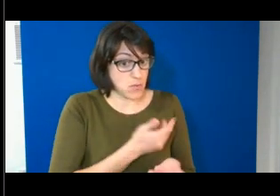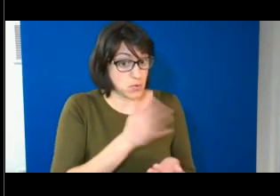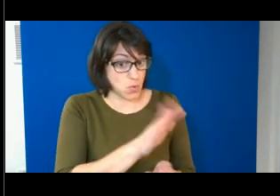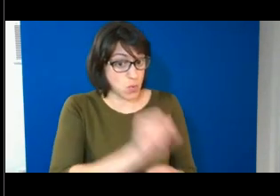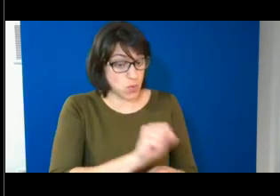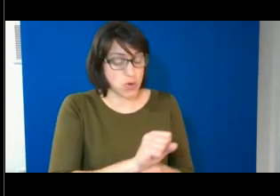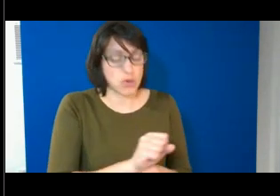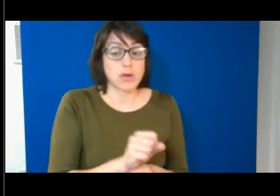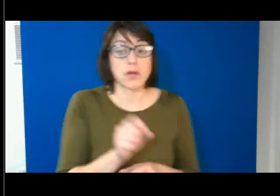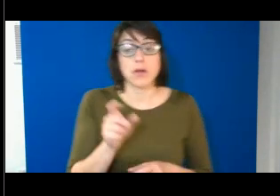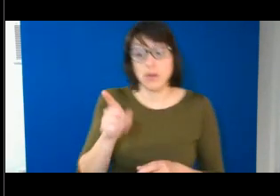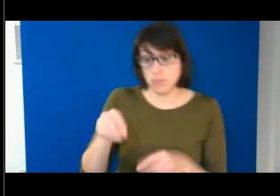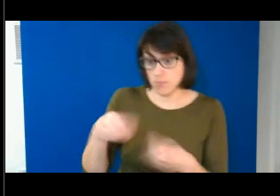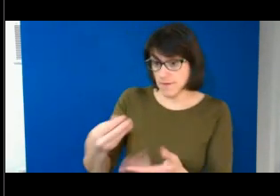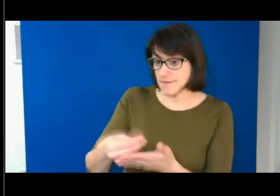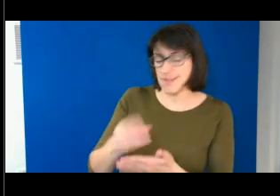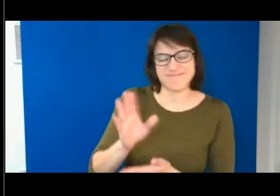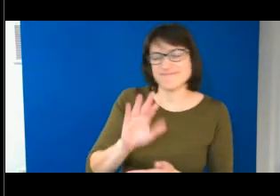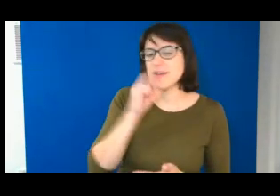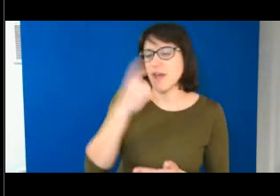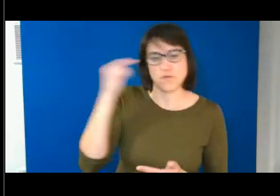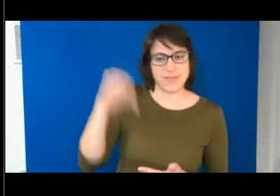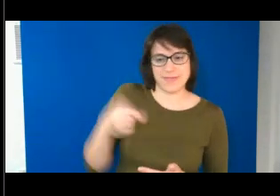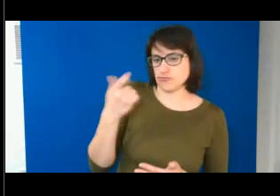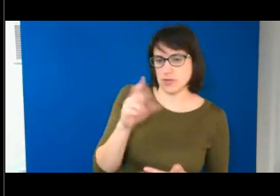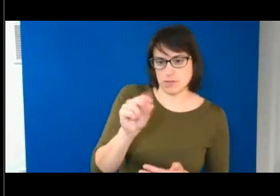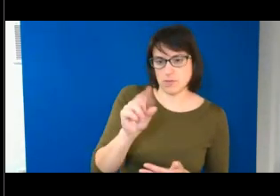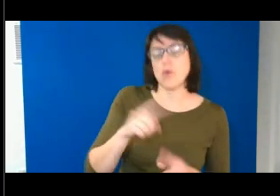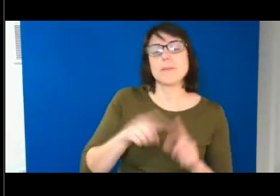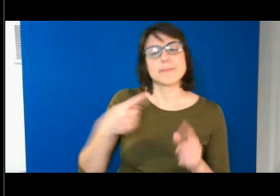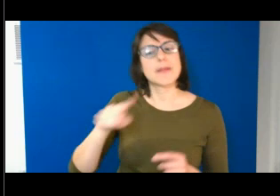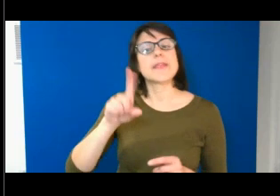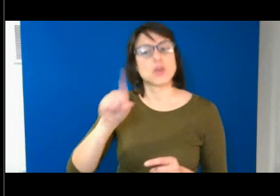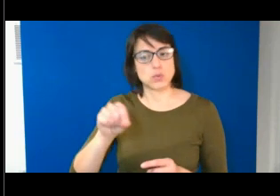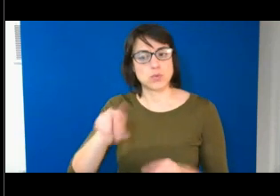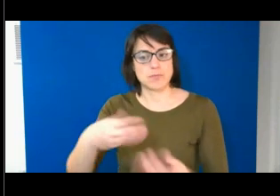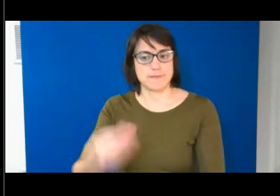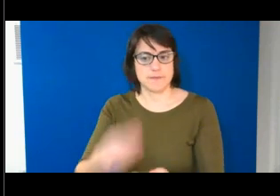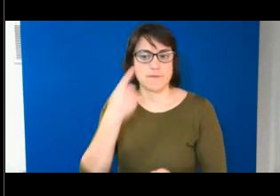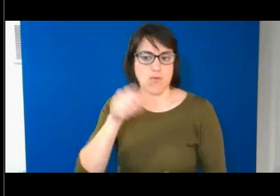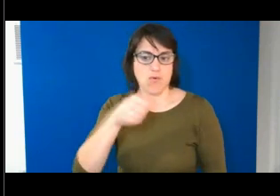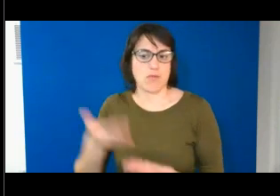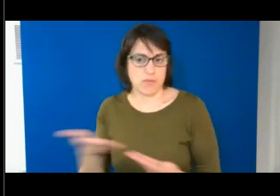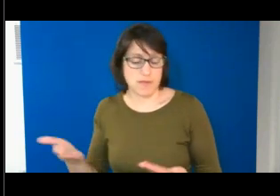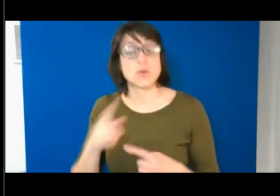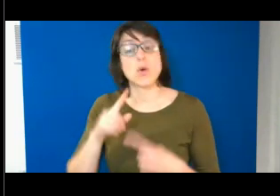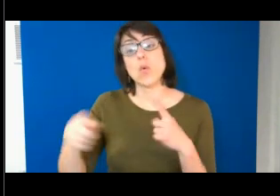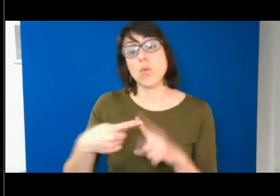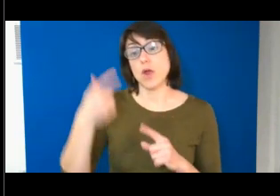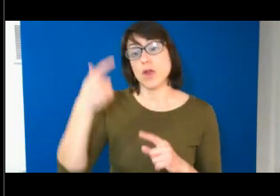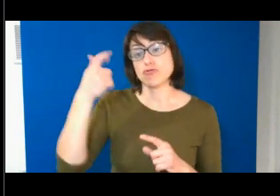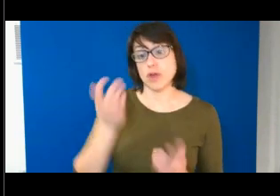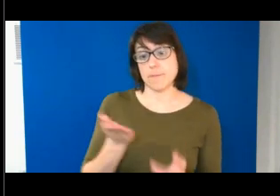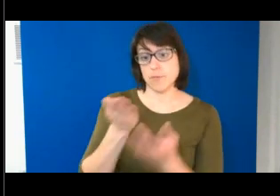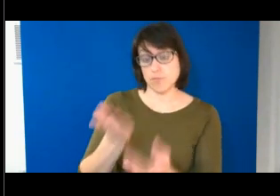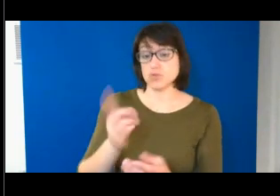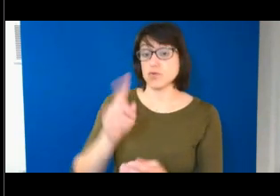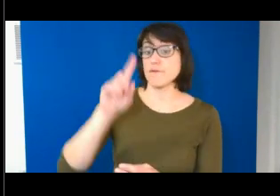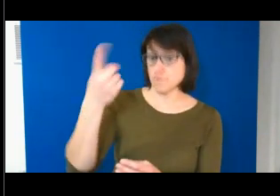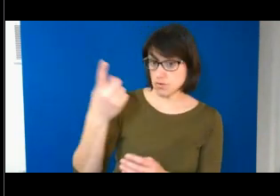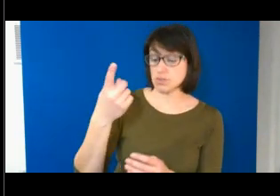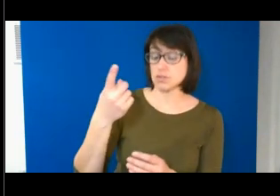not funding this grant. They do fund other things. And when the grant proposal first came out, it had a line in there that